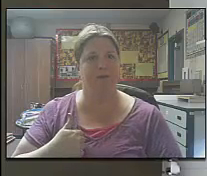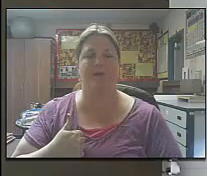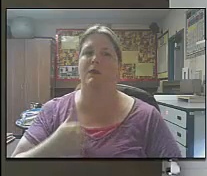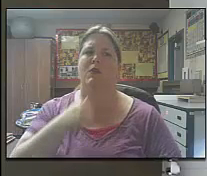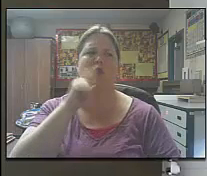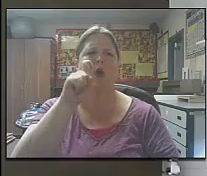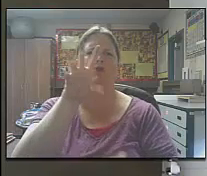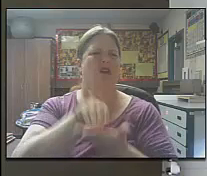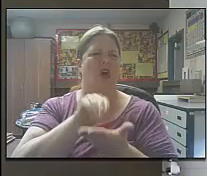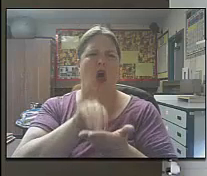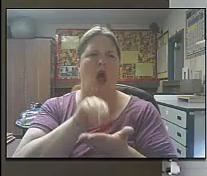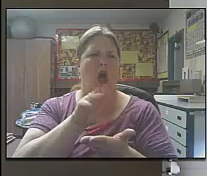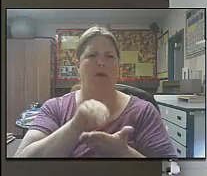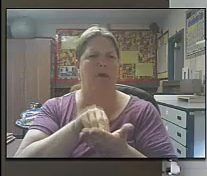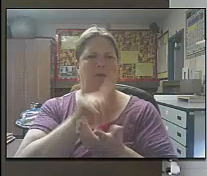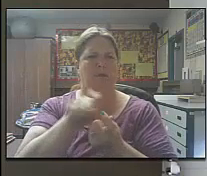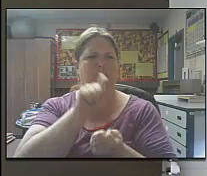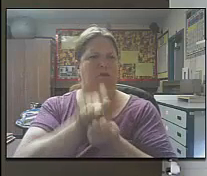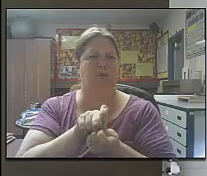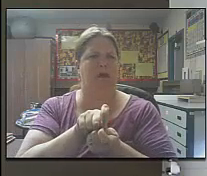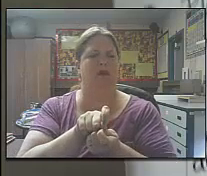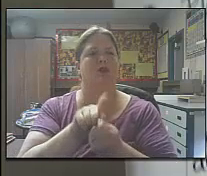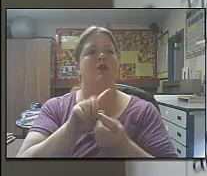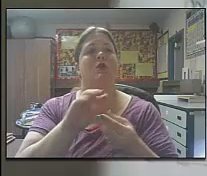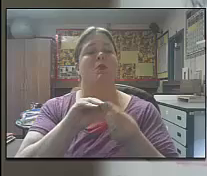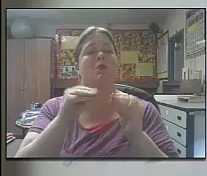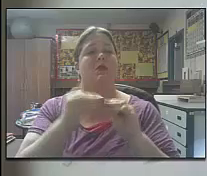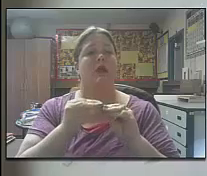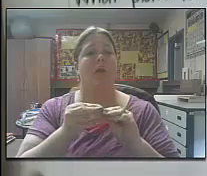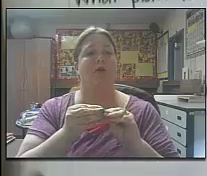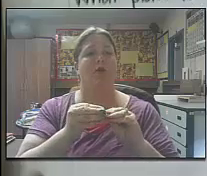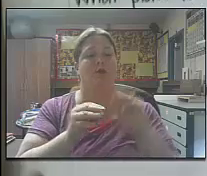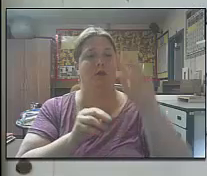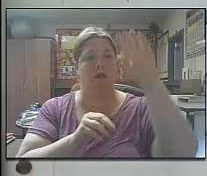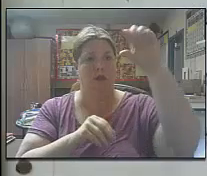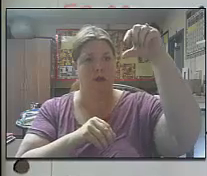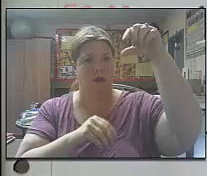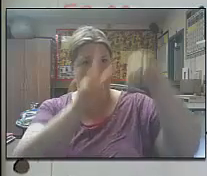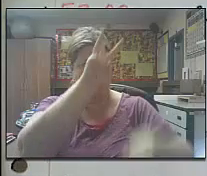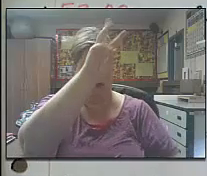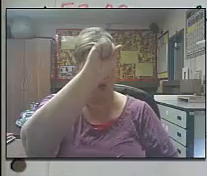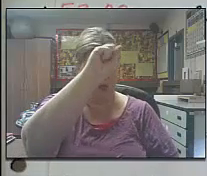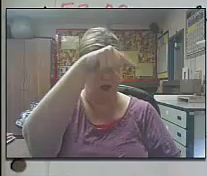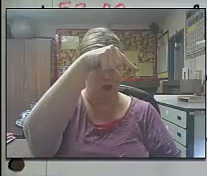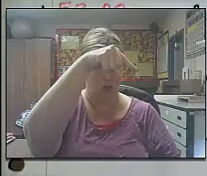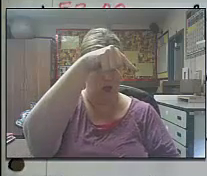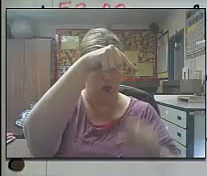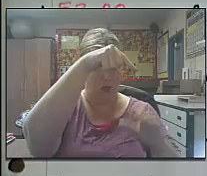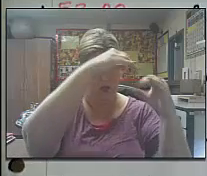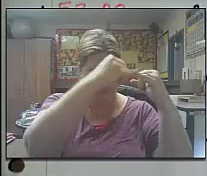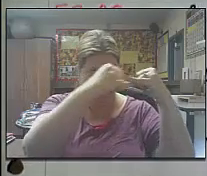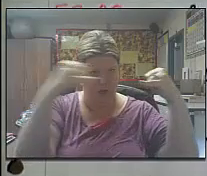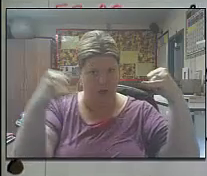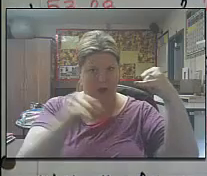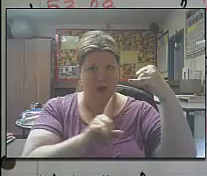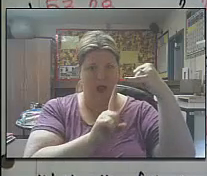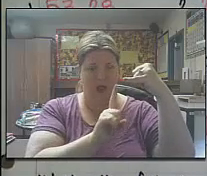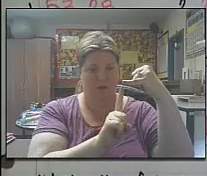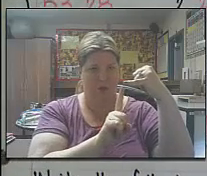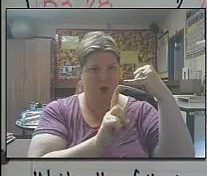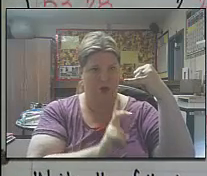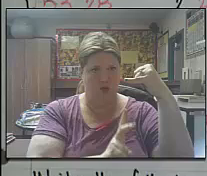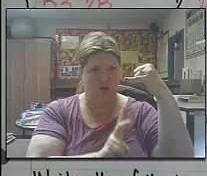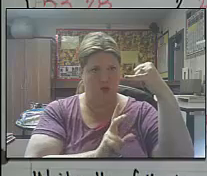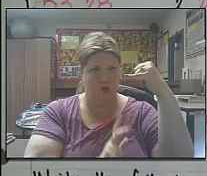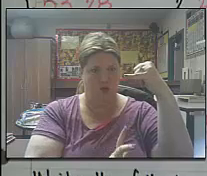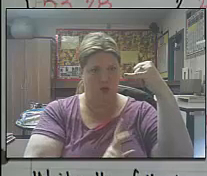to copy them down today. You can number onto the bottom of the paper under your WSQ, number